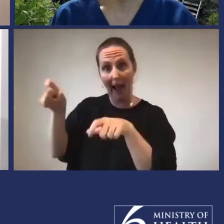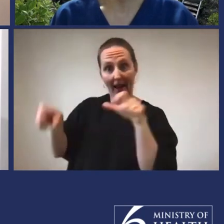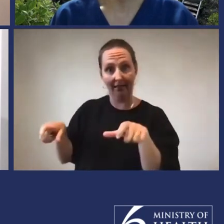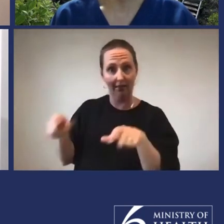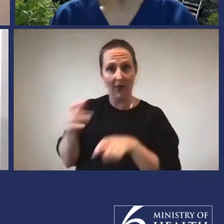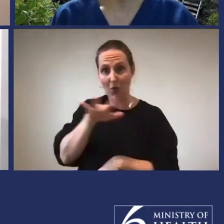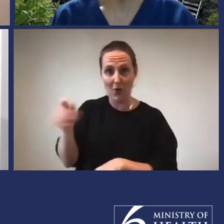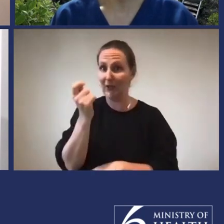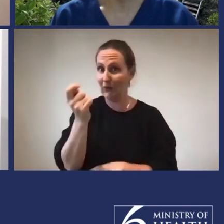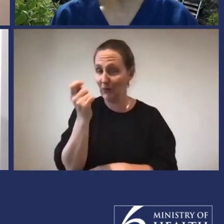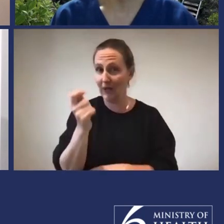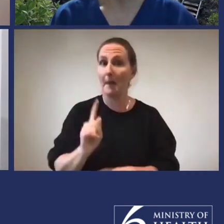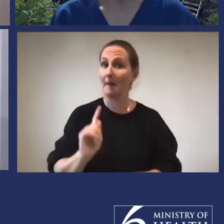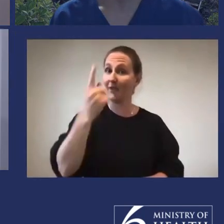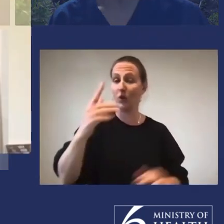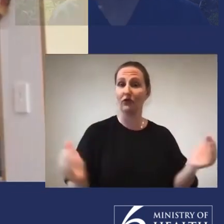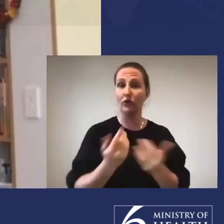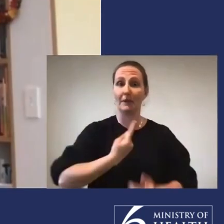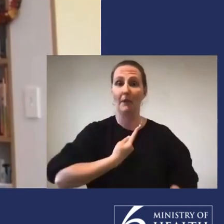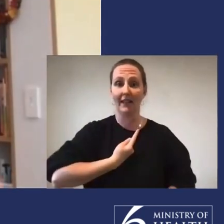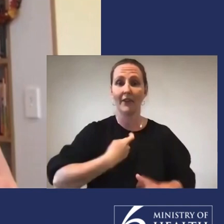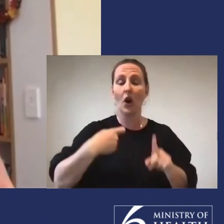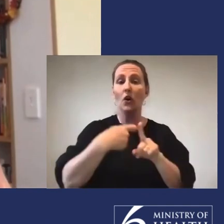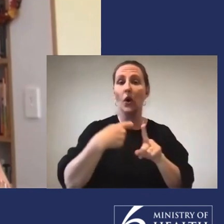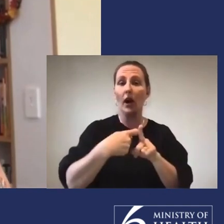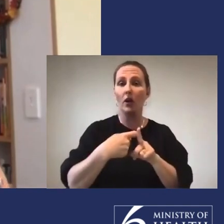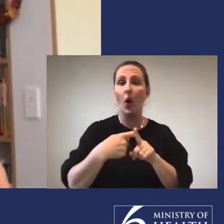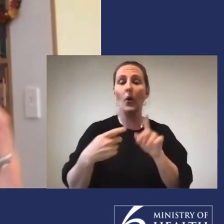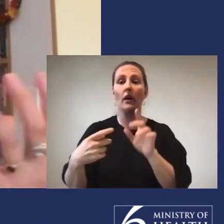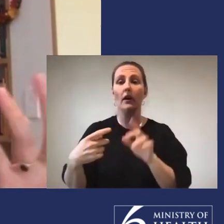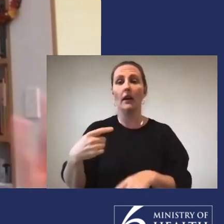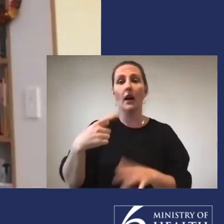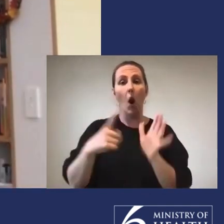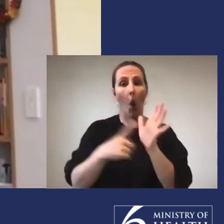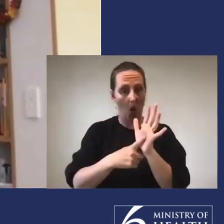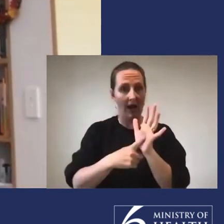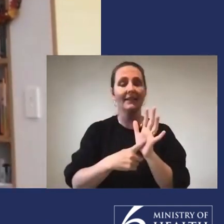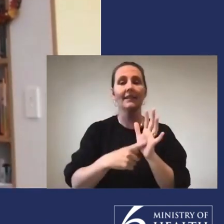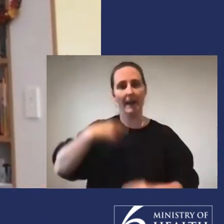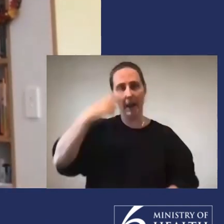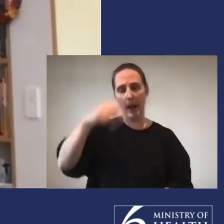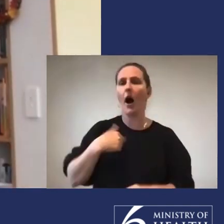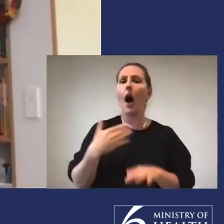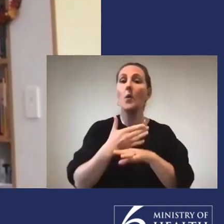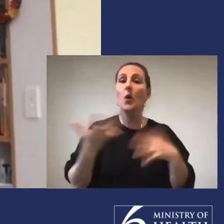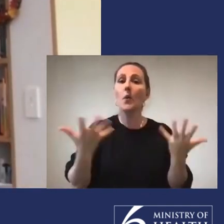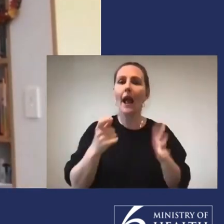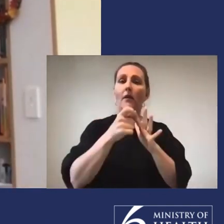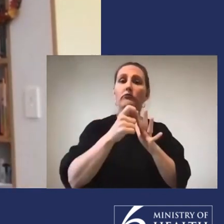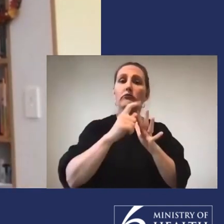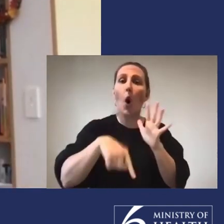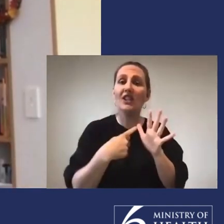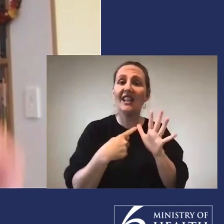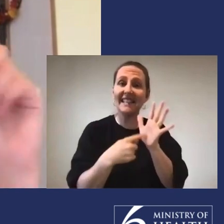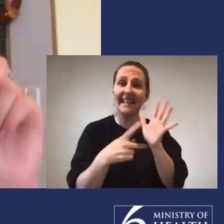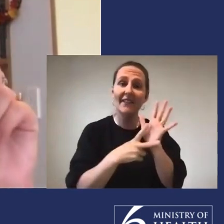to introduce myself, ko Kanoa Lloyd Takuingwa. I work at the project and I've just become a